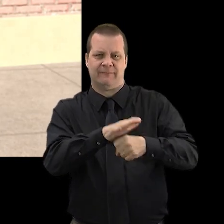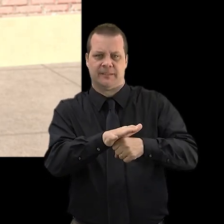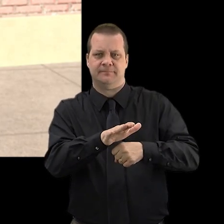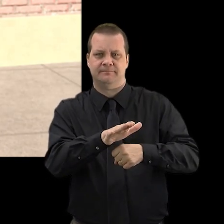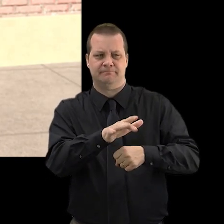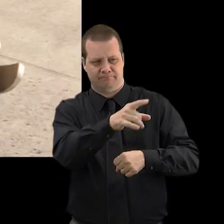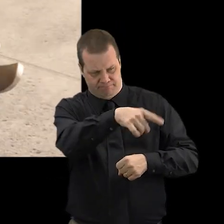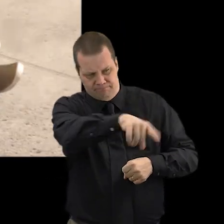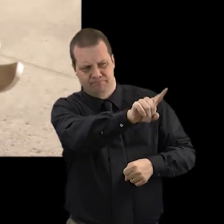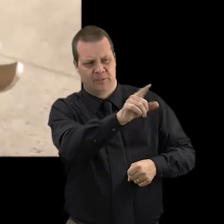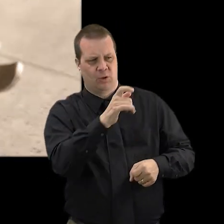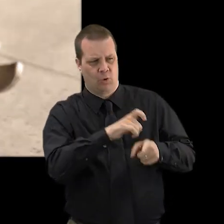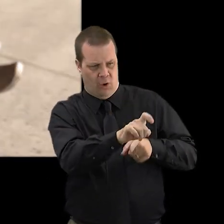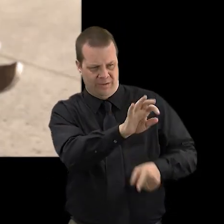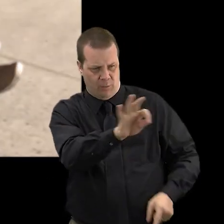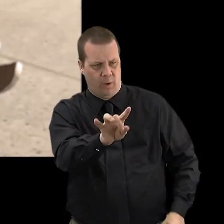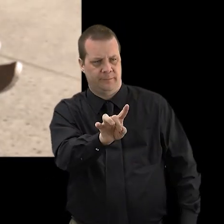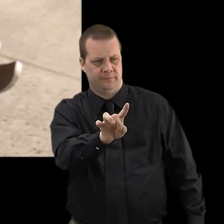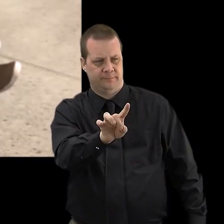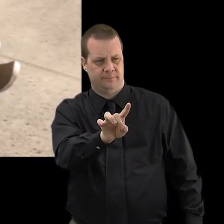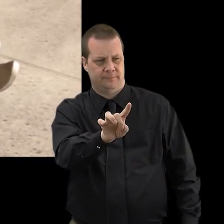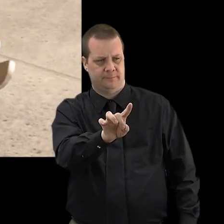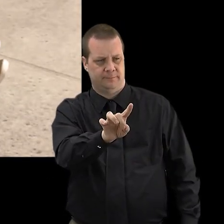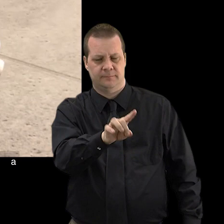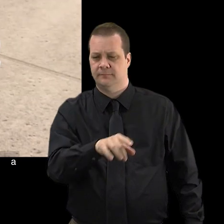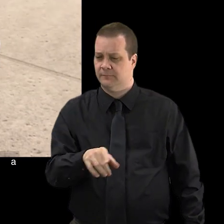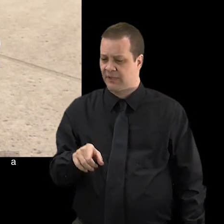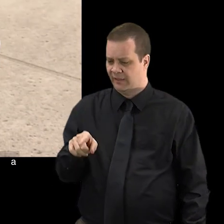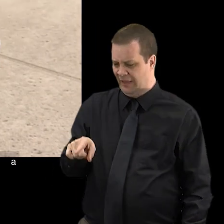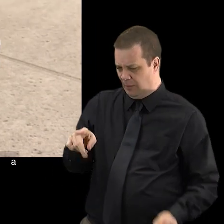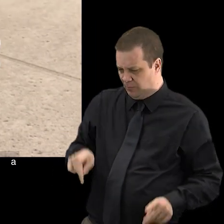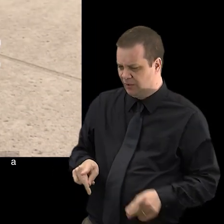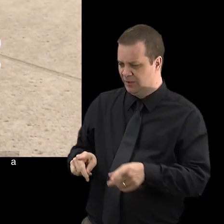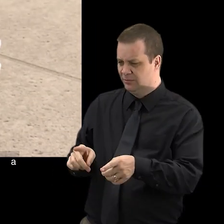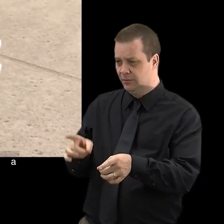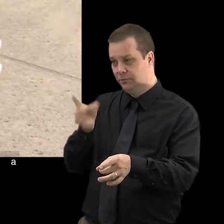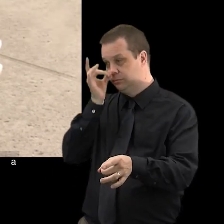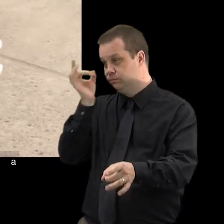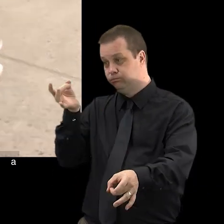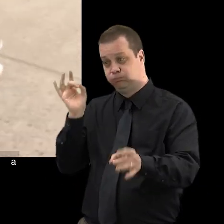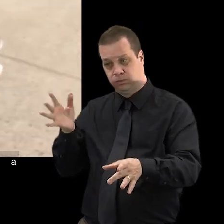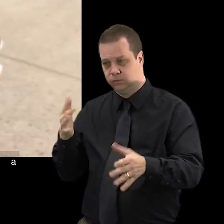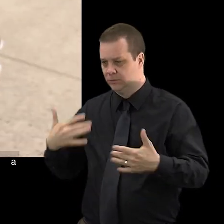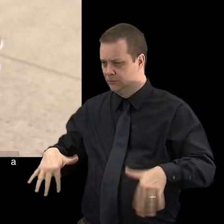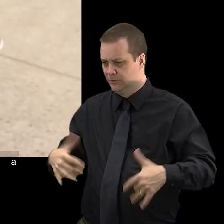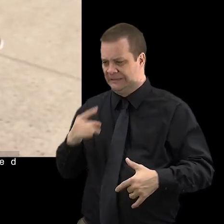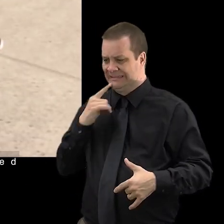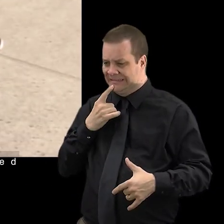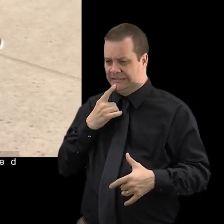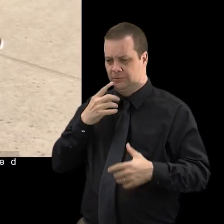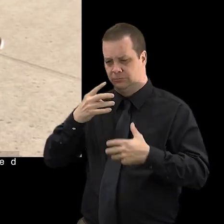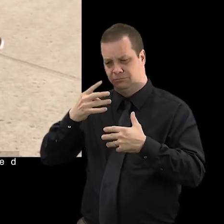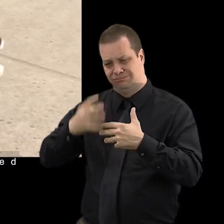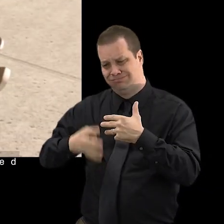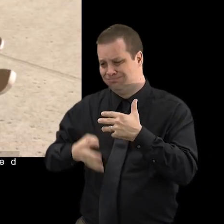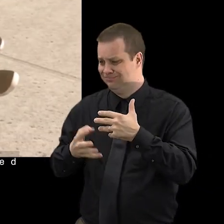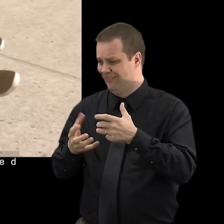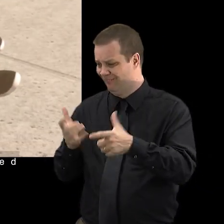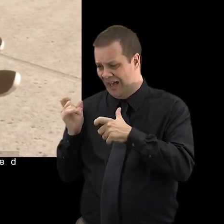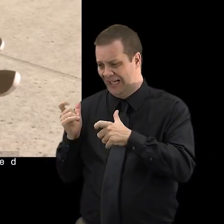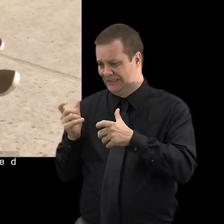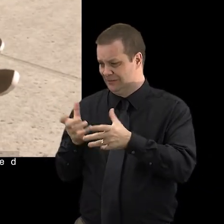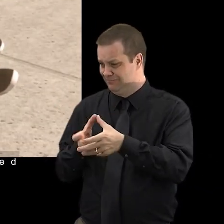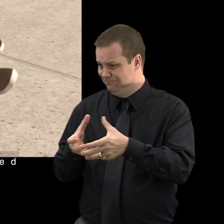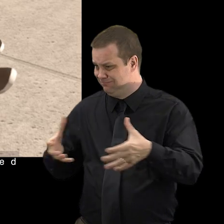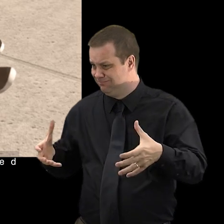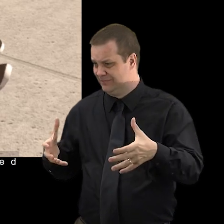911. This person's injuries are more severe. There's more blood than half a soda can, and it's flowing really fast. That means I need to